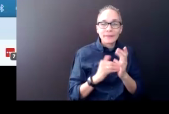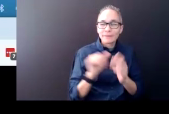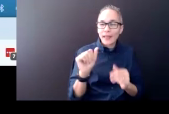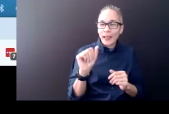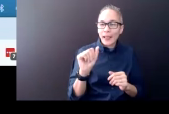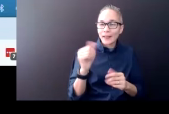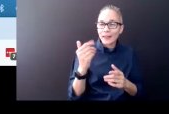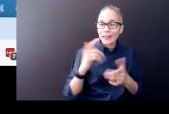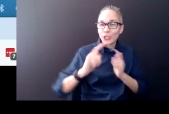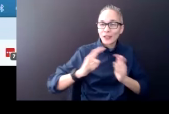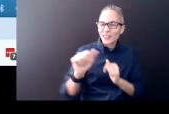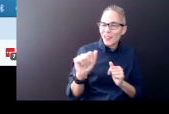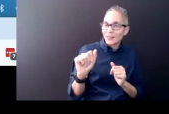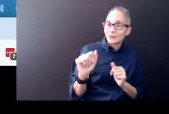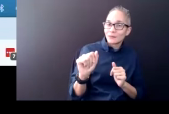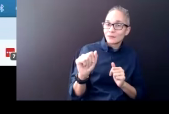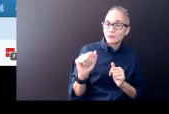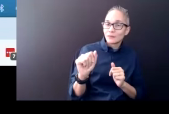Oh, thanks, Karen.